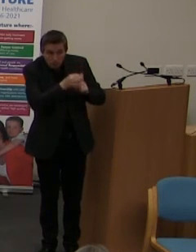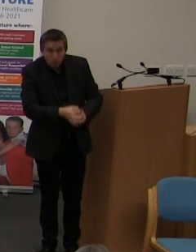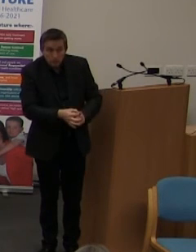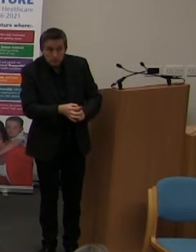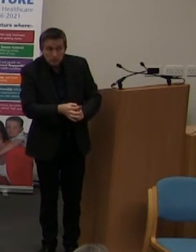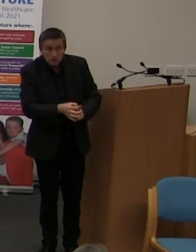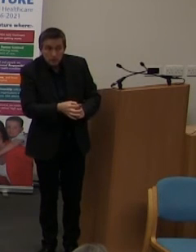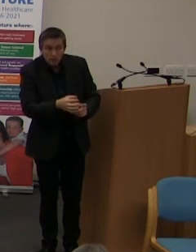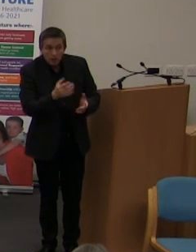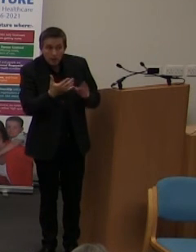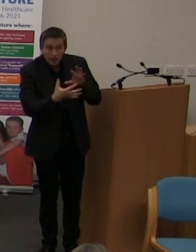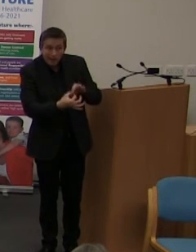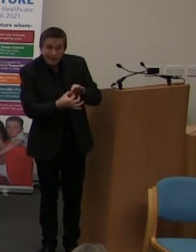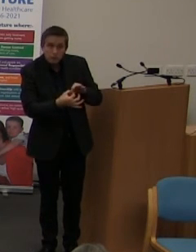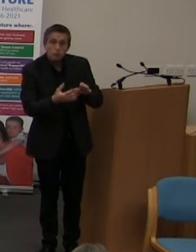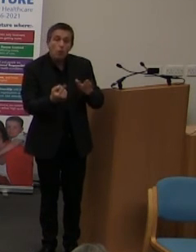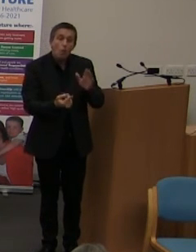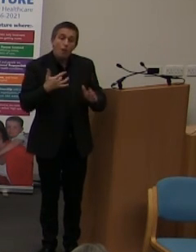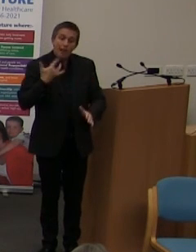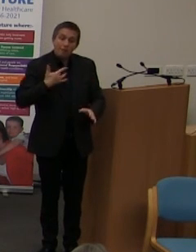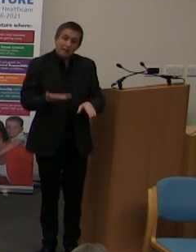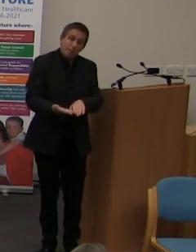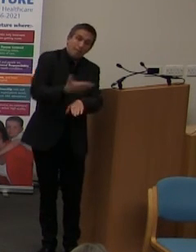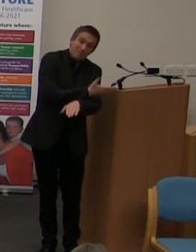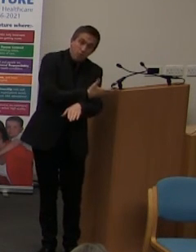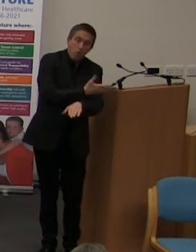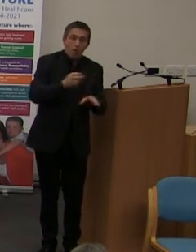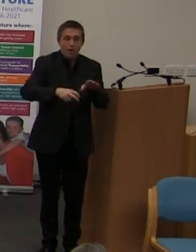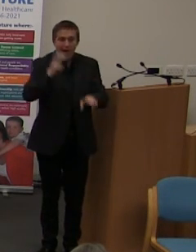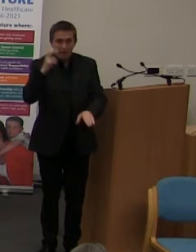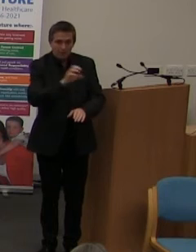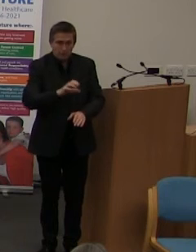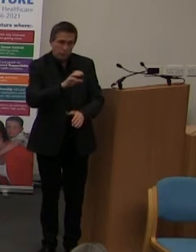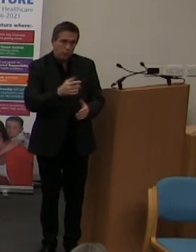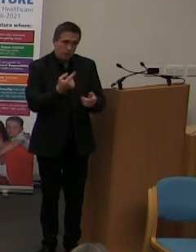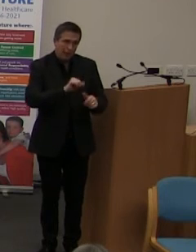around the world before Brexit later on after this meeting, if that's okay.